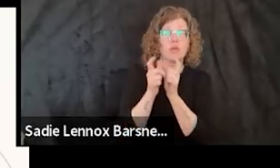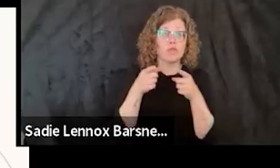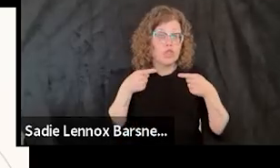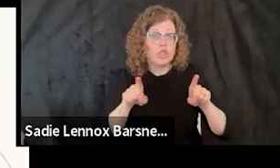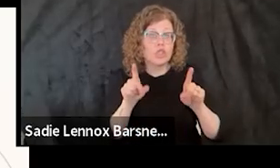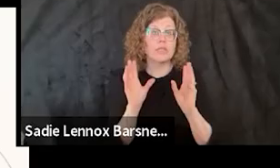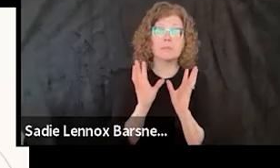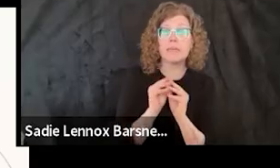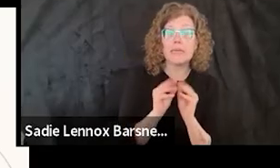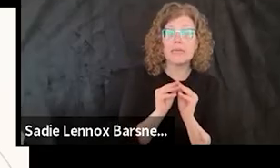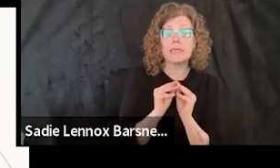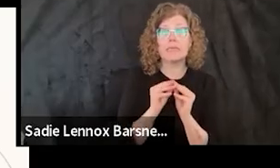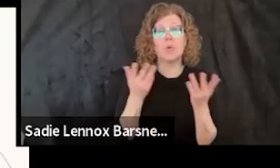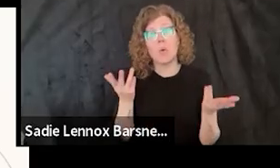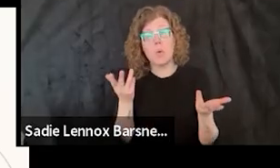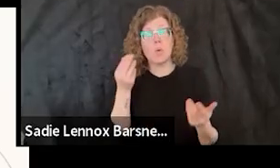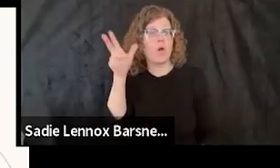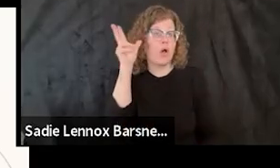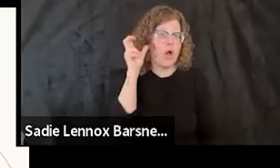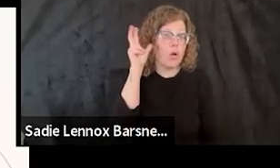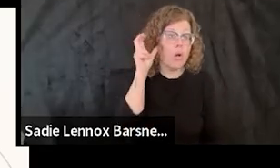video recordings into written documentation,